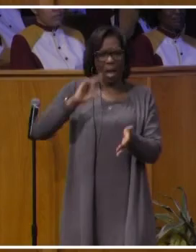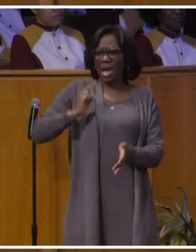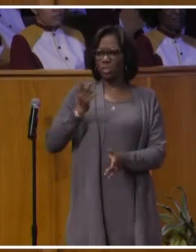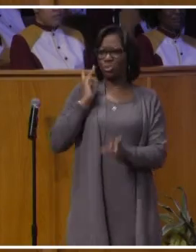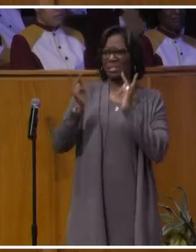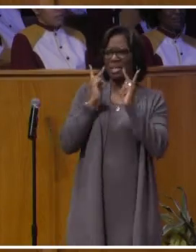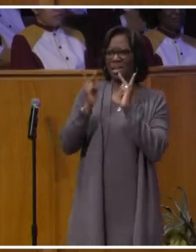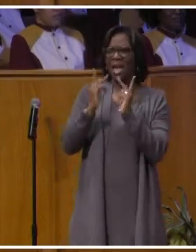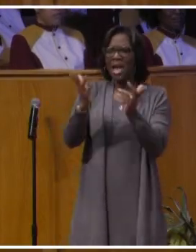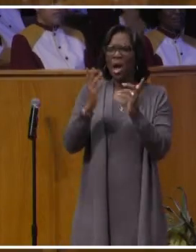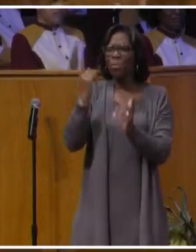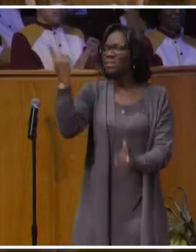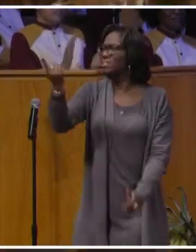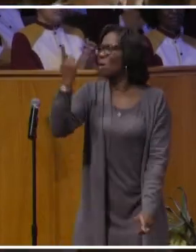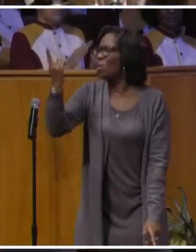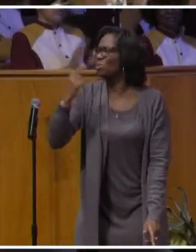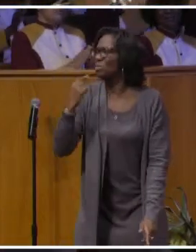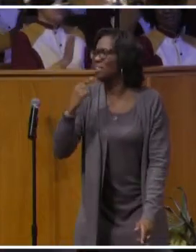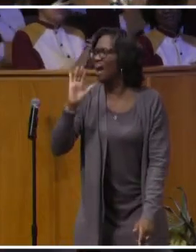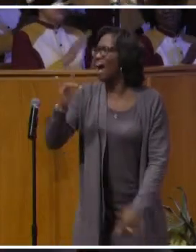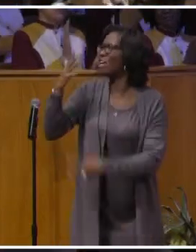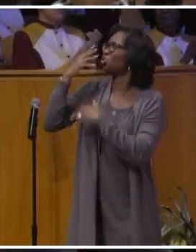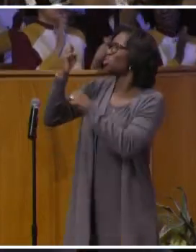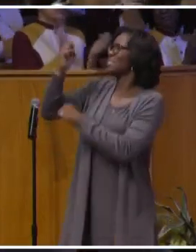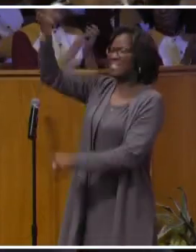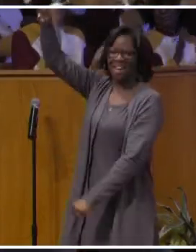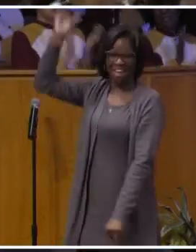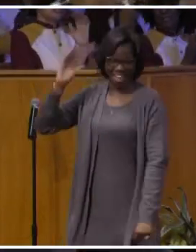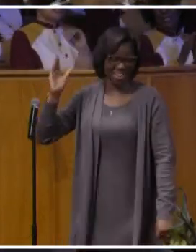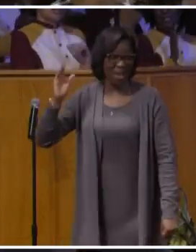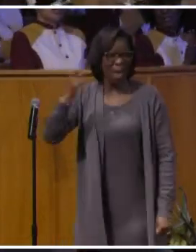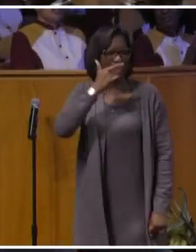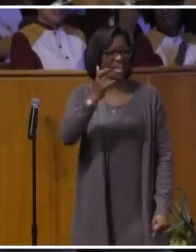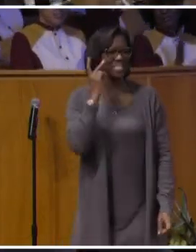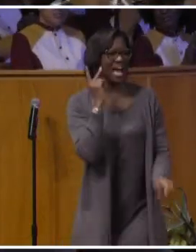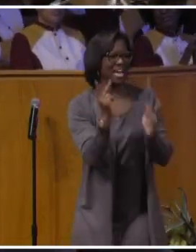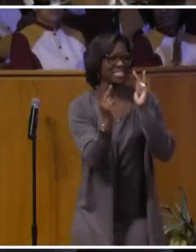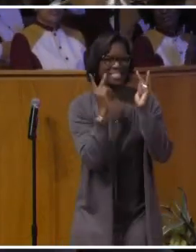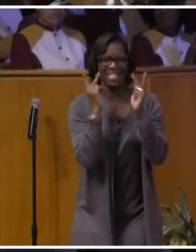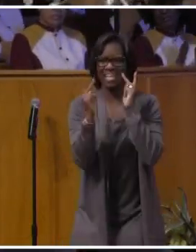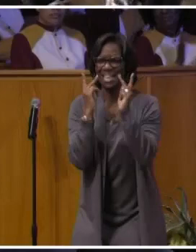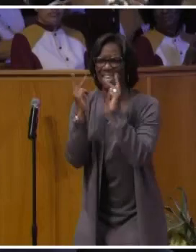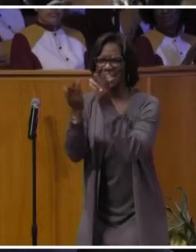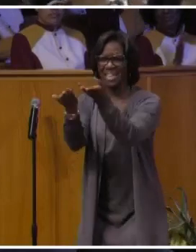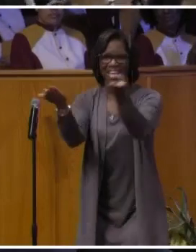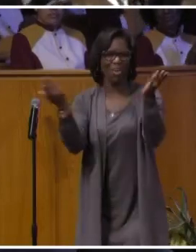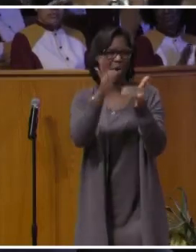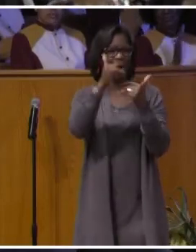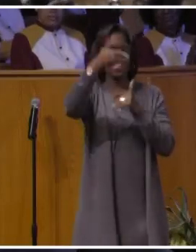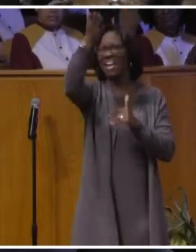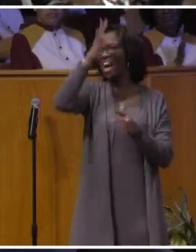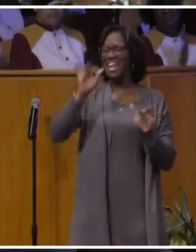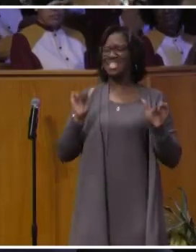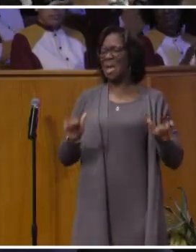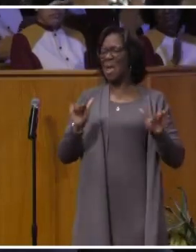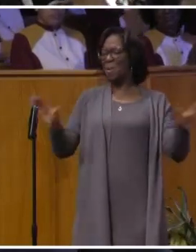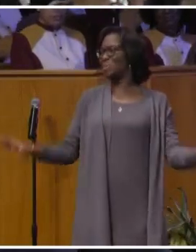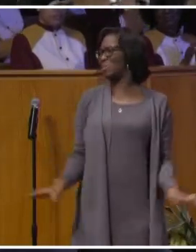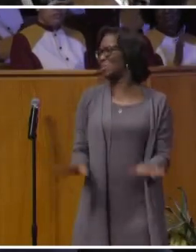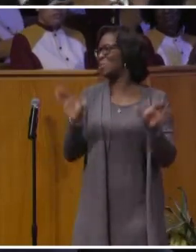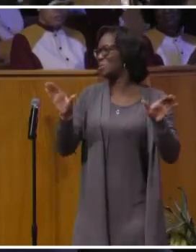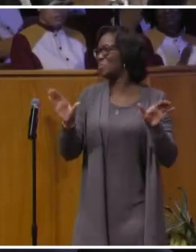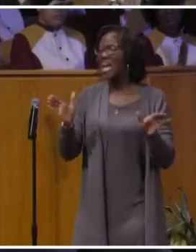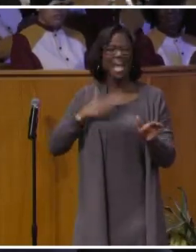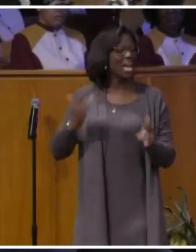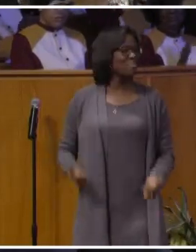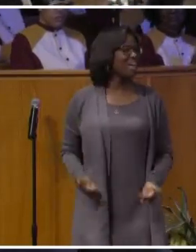need somebody to say, I trust God because I see what God is able to do